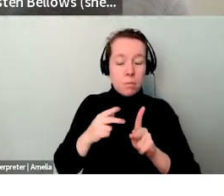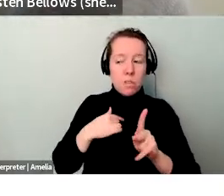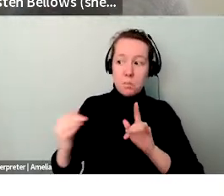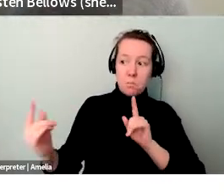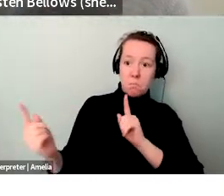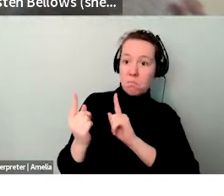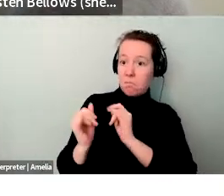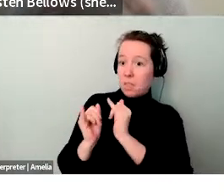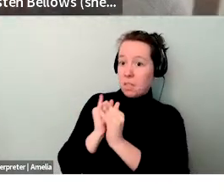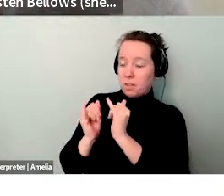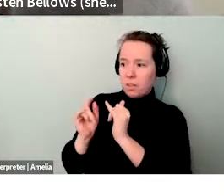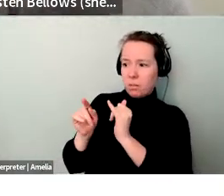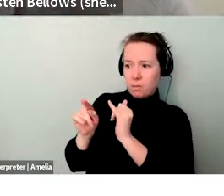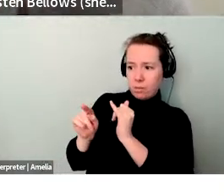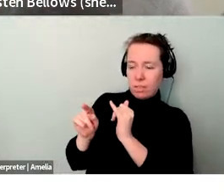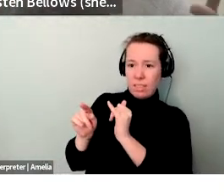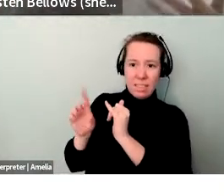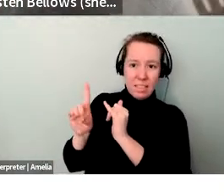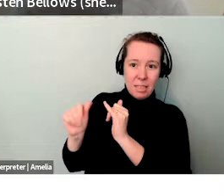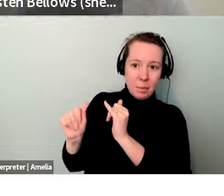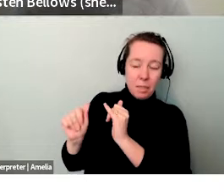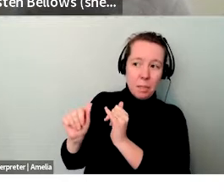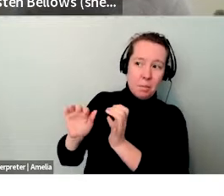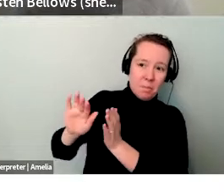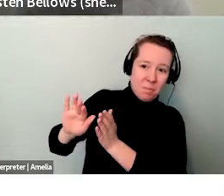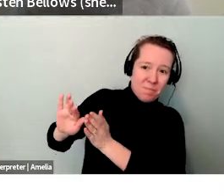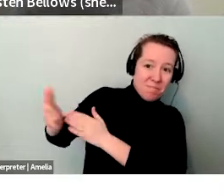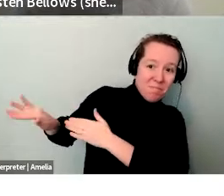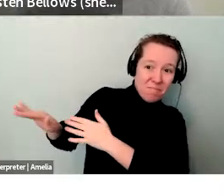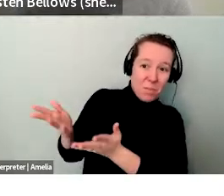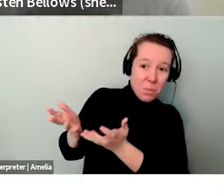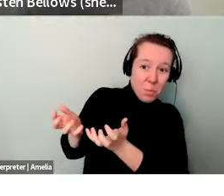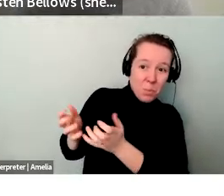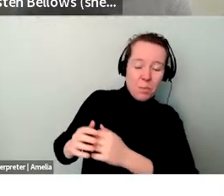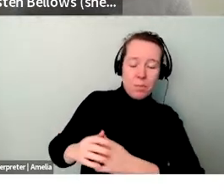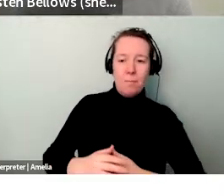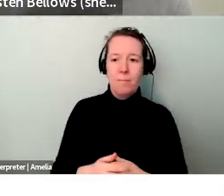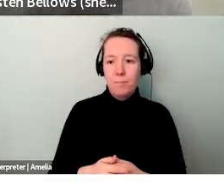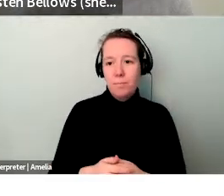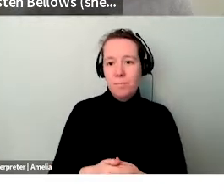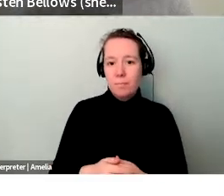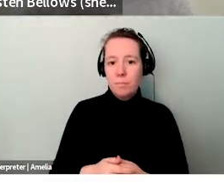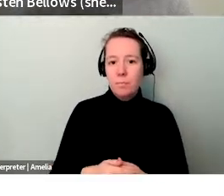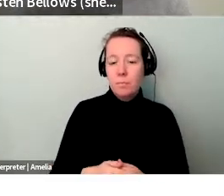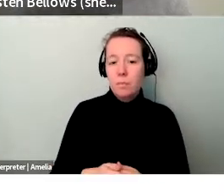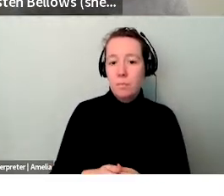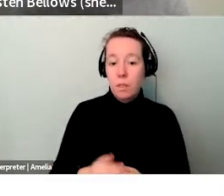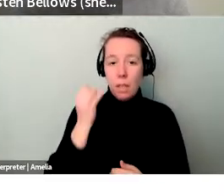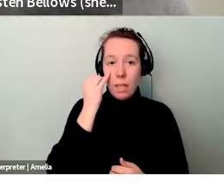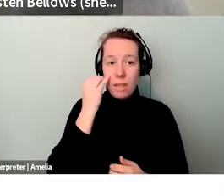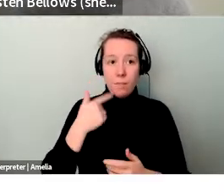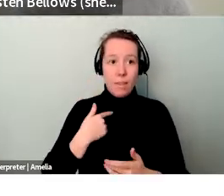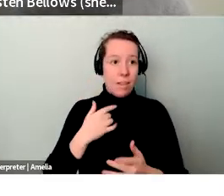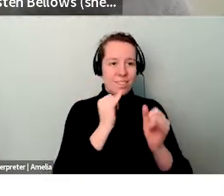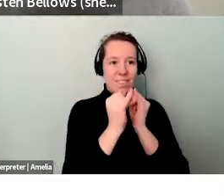employers as being liabilities for whatever reason they come up with. So fear of telling a potential employer our mental health